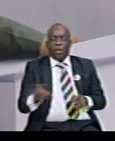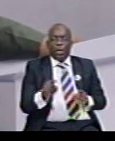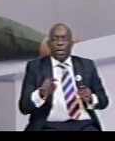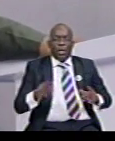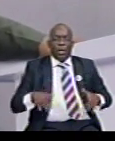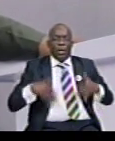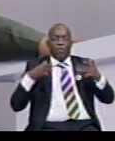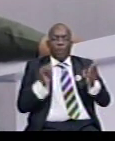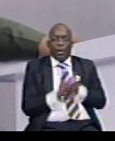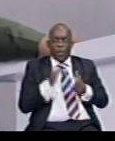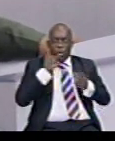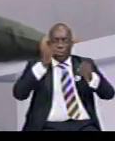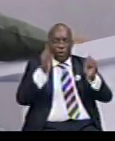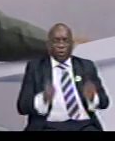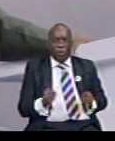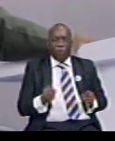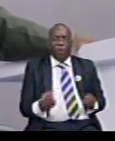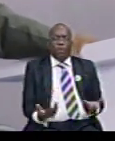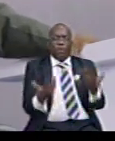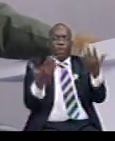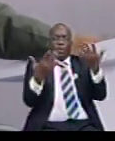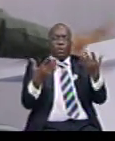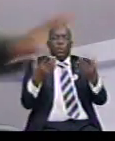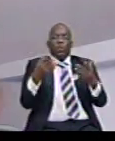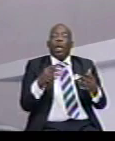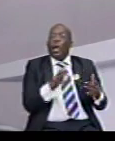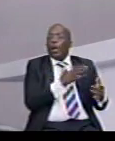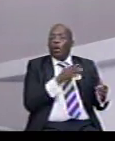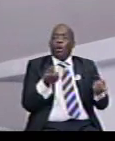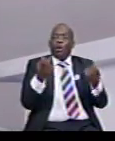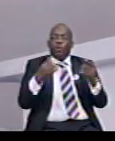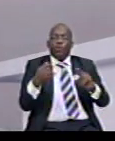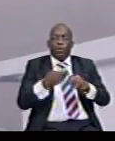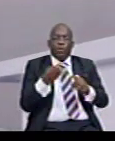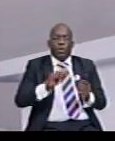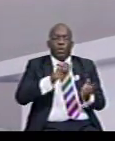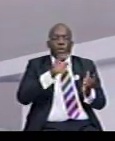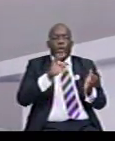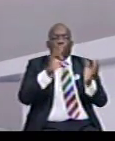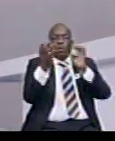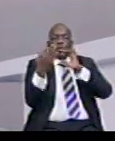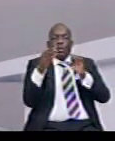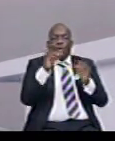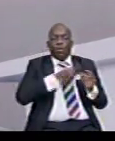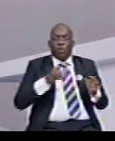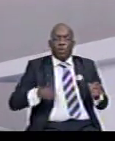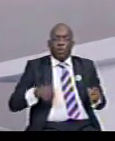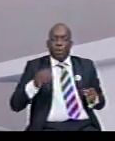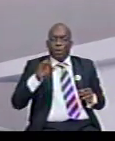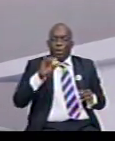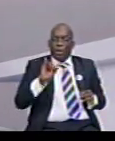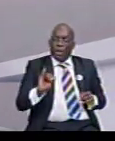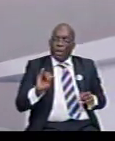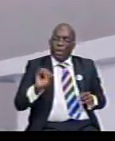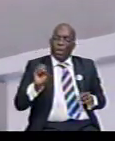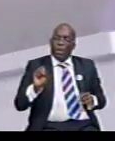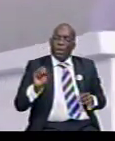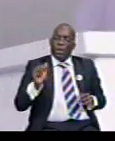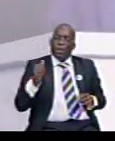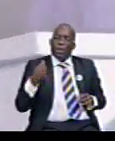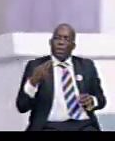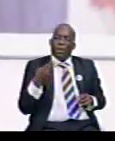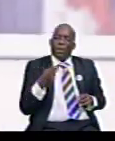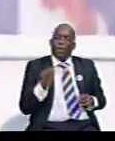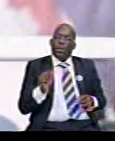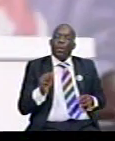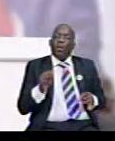fiery. It's coming from the presence of the Lord. And he has said, this is what will happen. And then